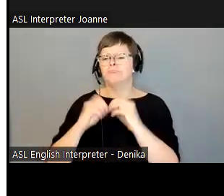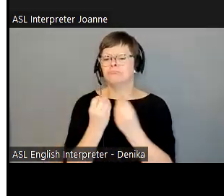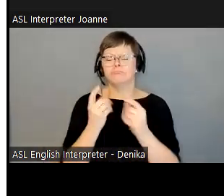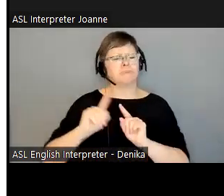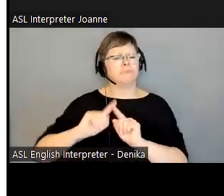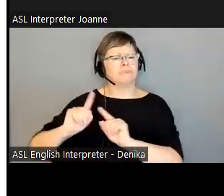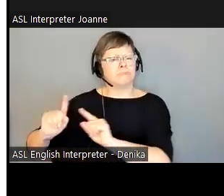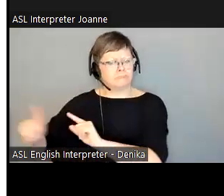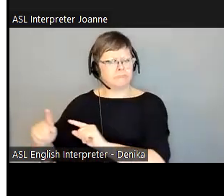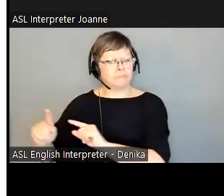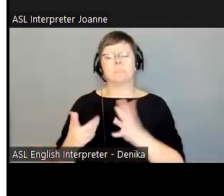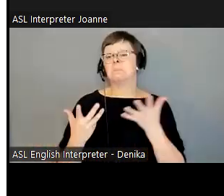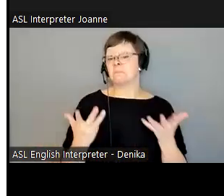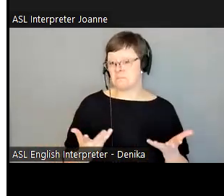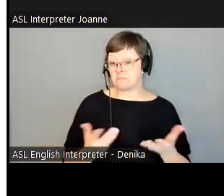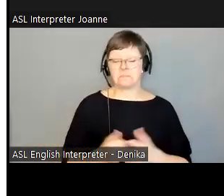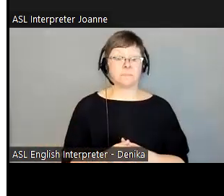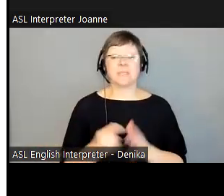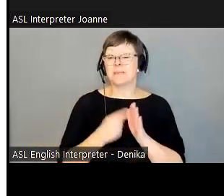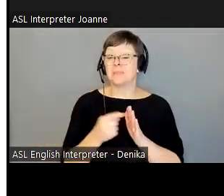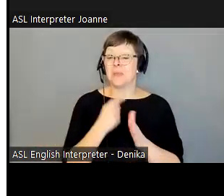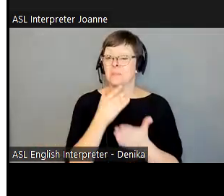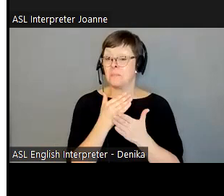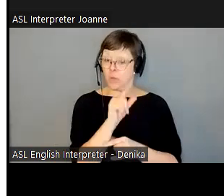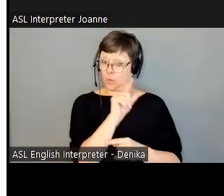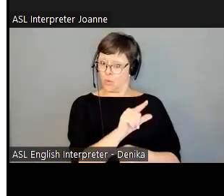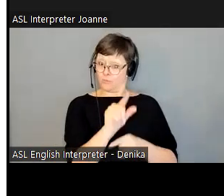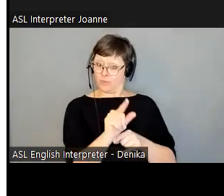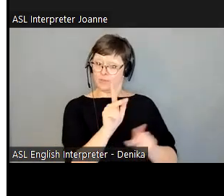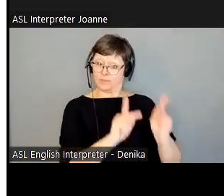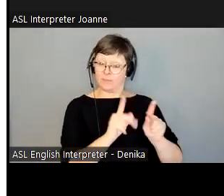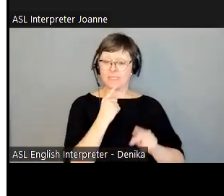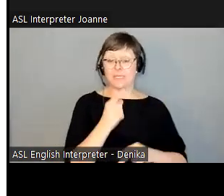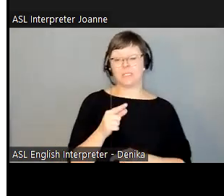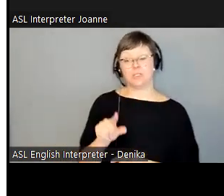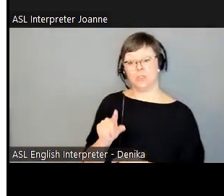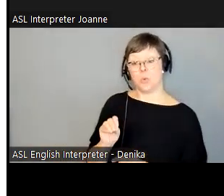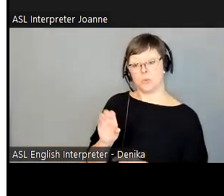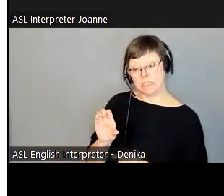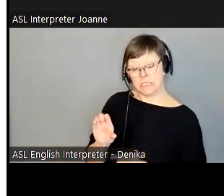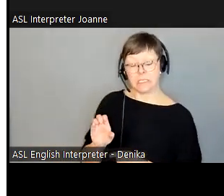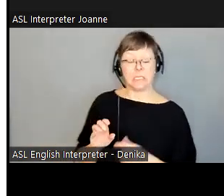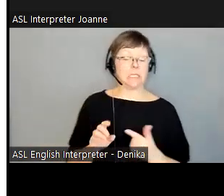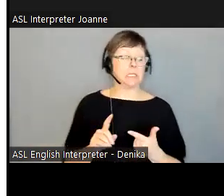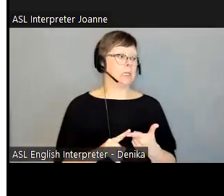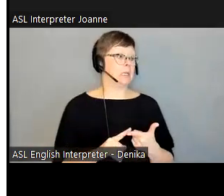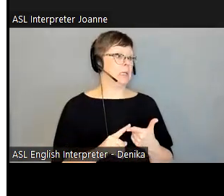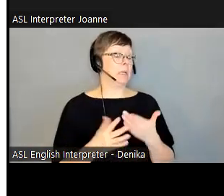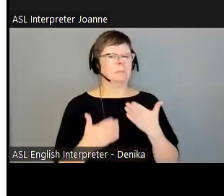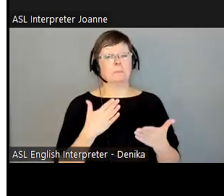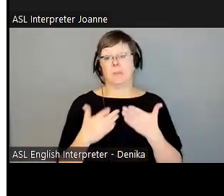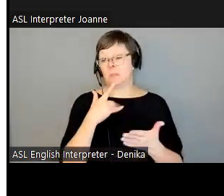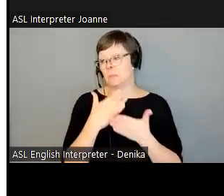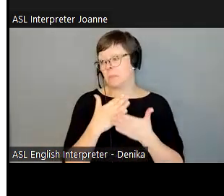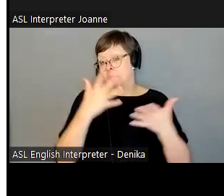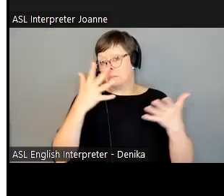So sometimes we're talking about the government, some people might use GOCs. We might talk about, you